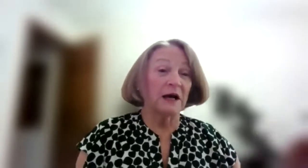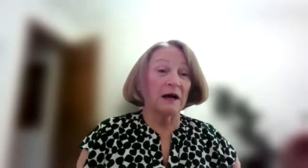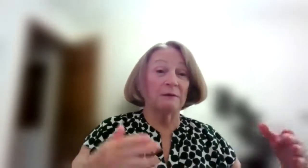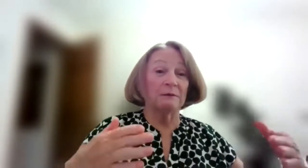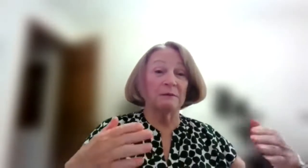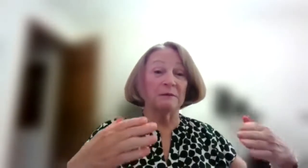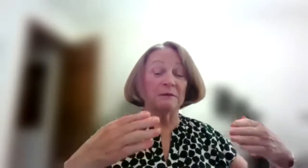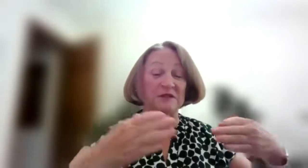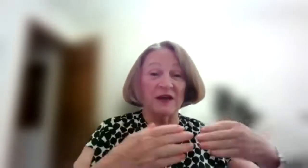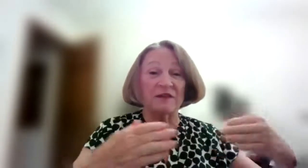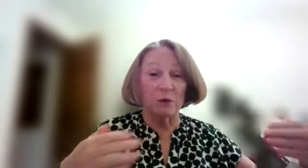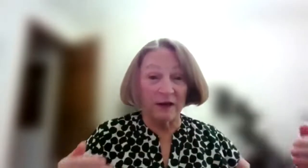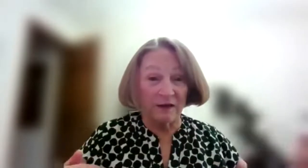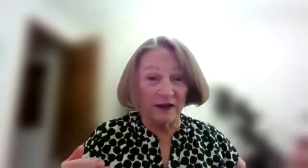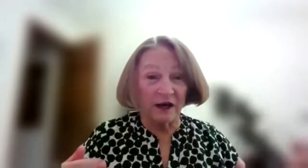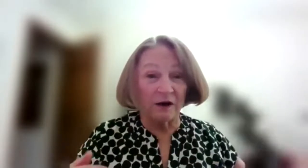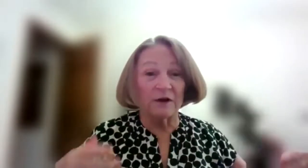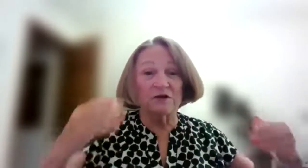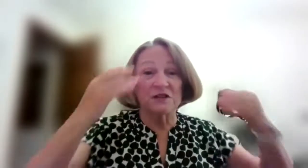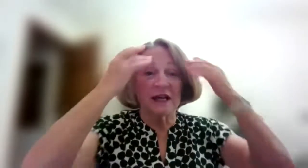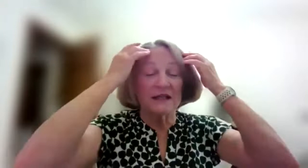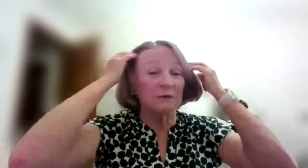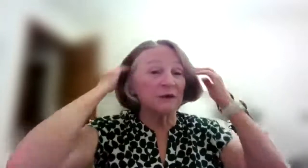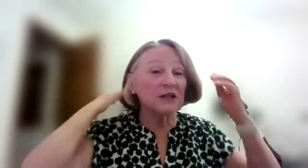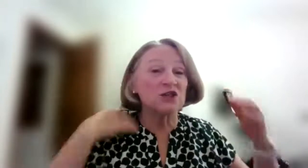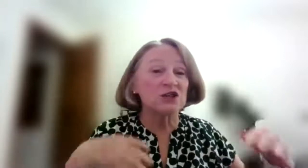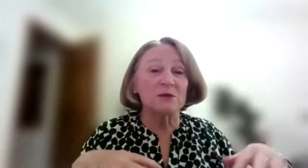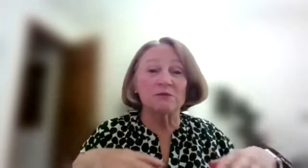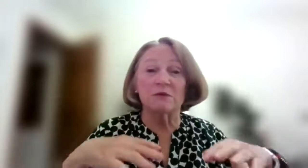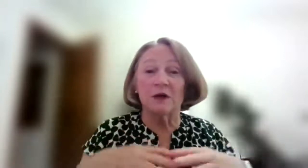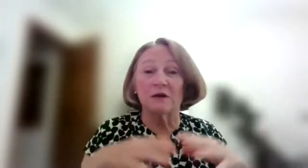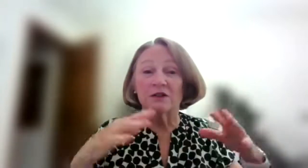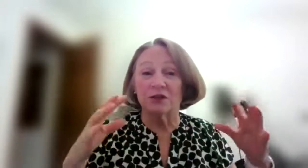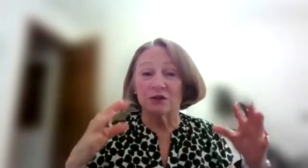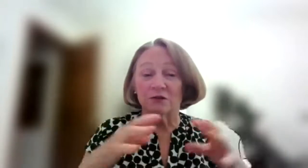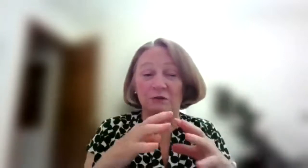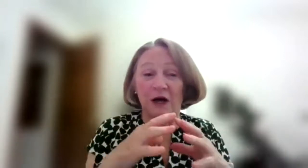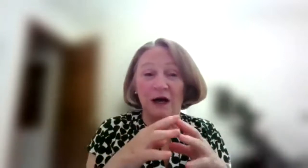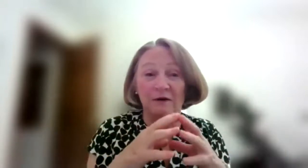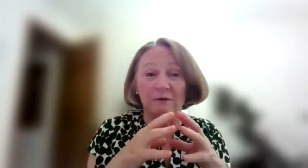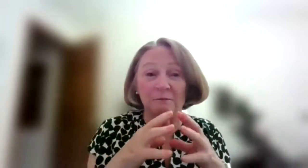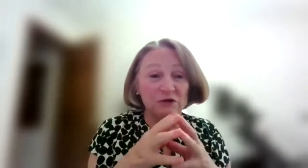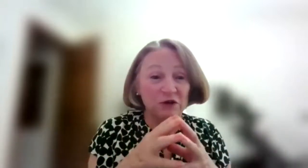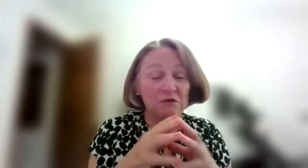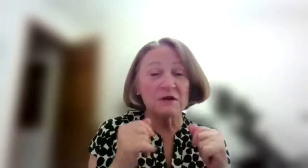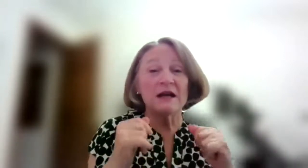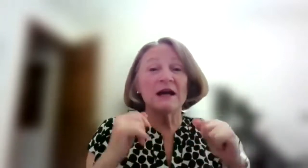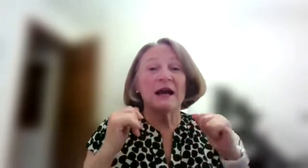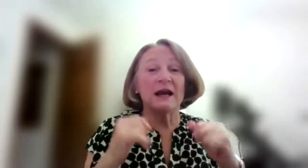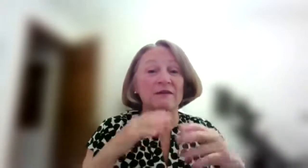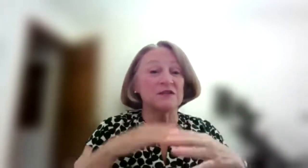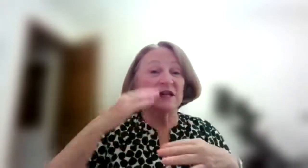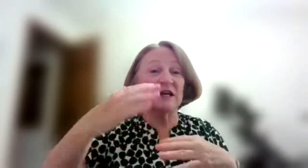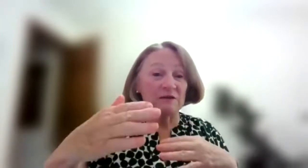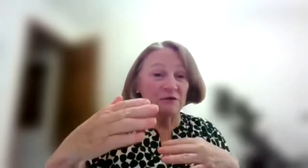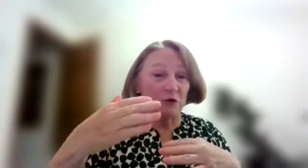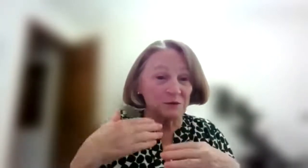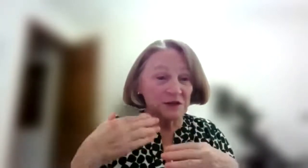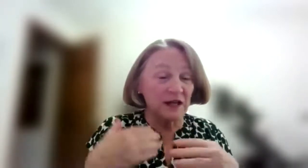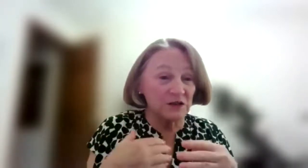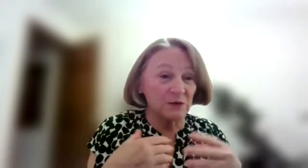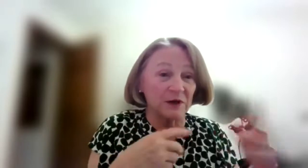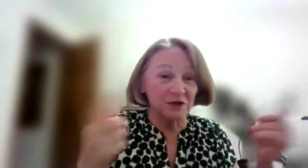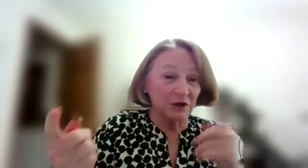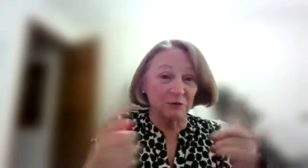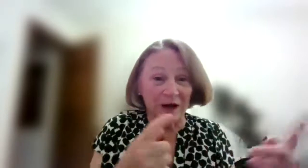boundary, set the way that they are, they're set in relationship to Metro, and the state